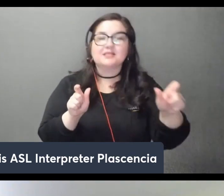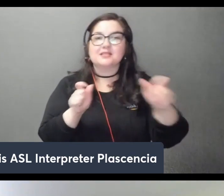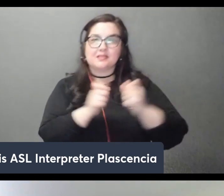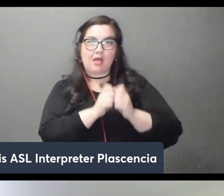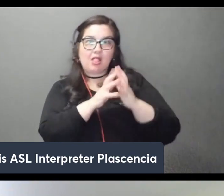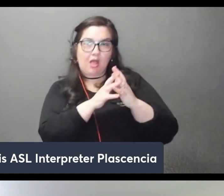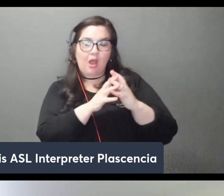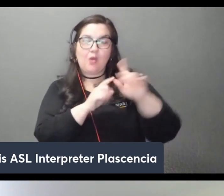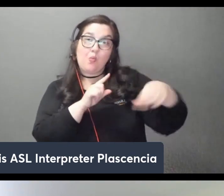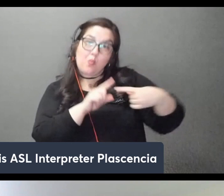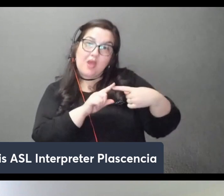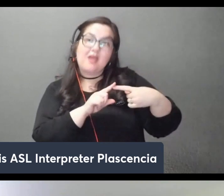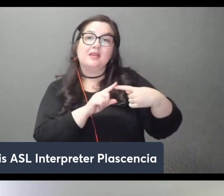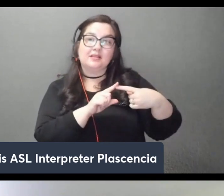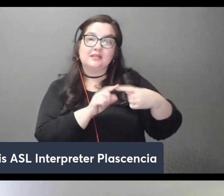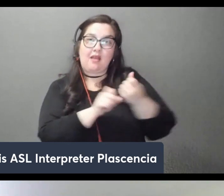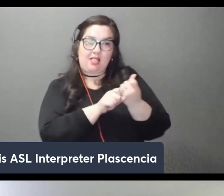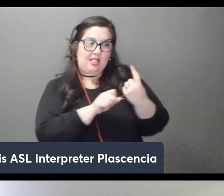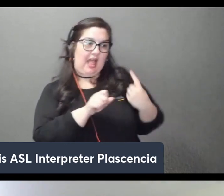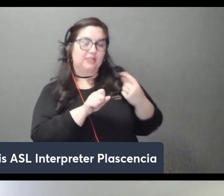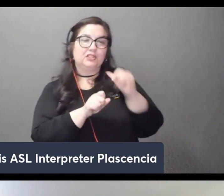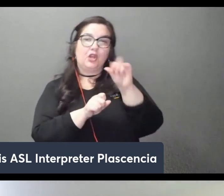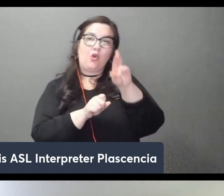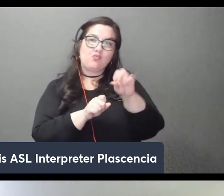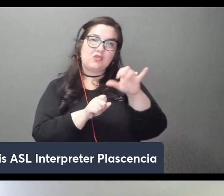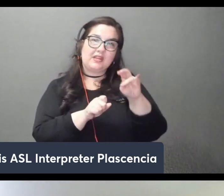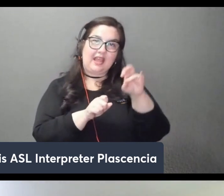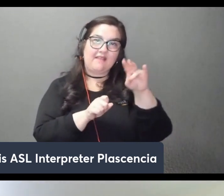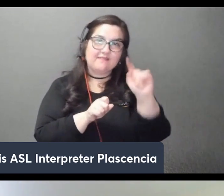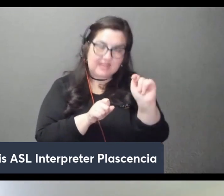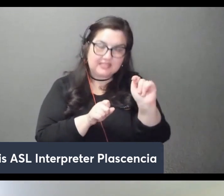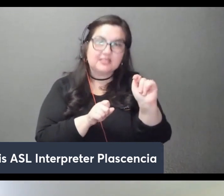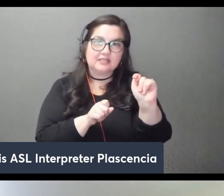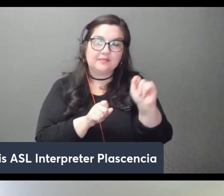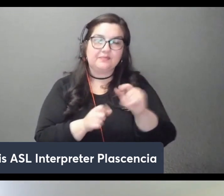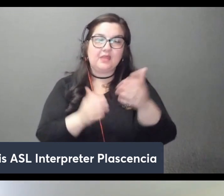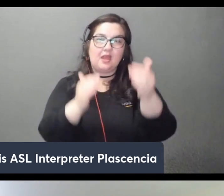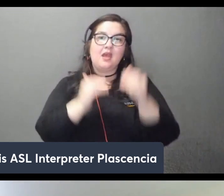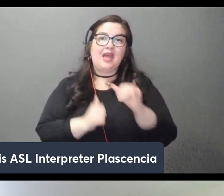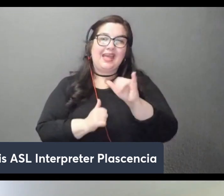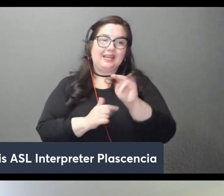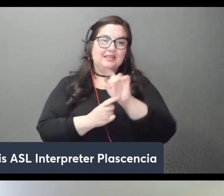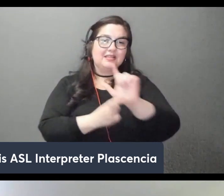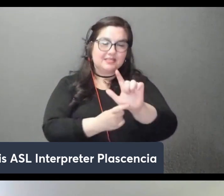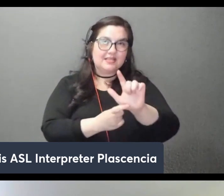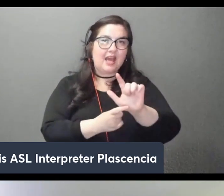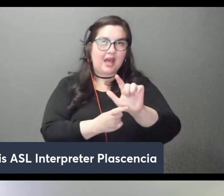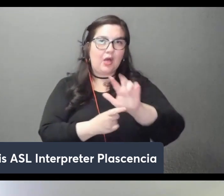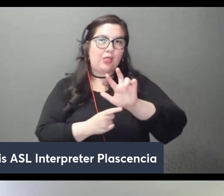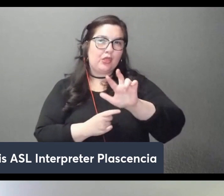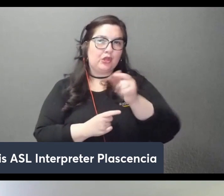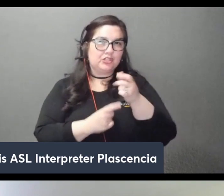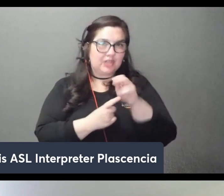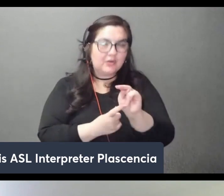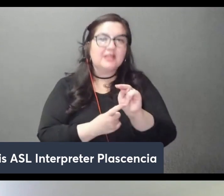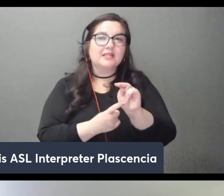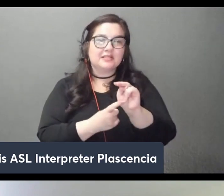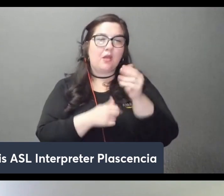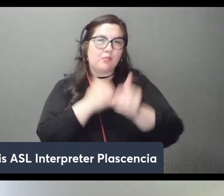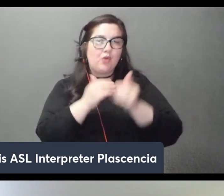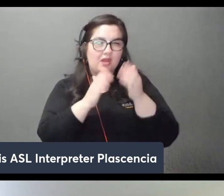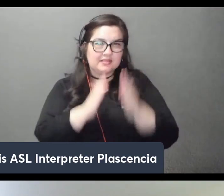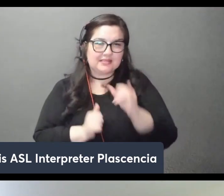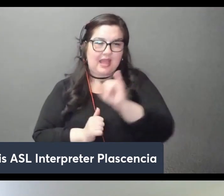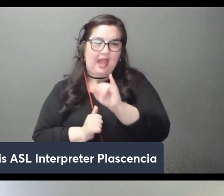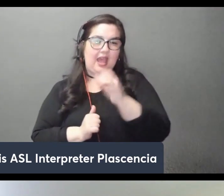then we have an upcoming instance, which is Intel third generation processor, Ice Lake-based processor, I4I instance, that is